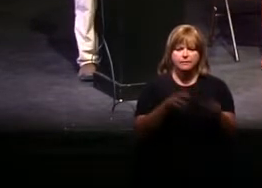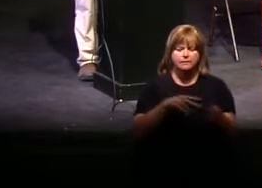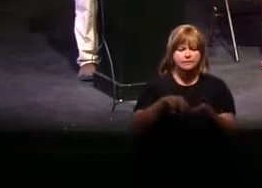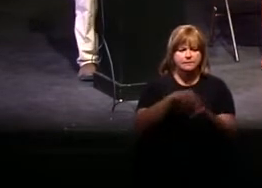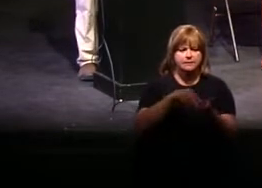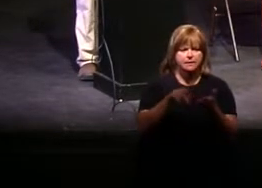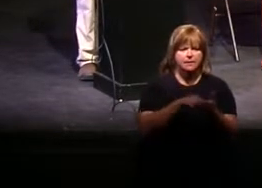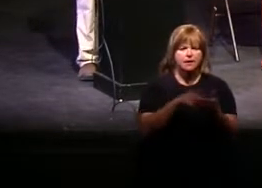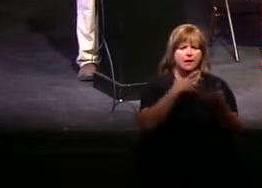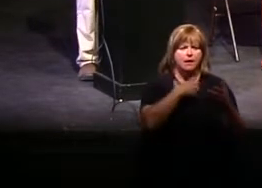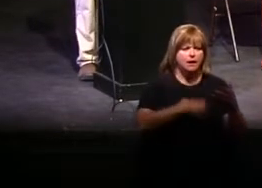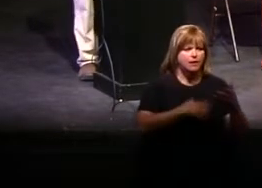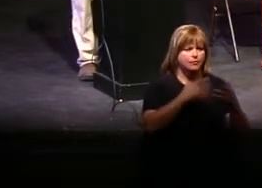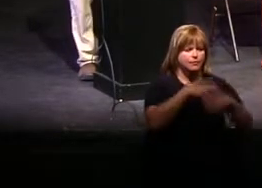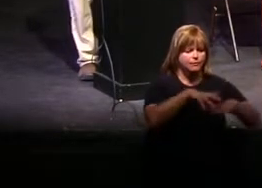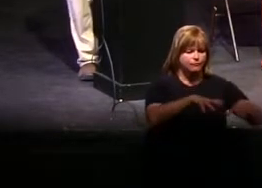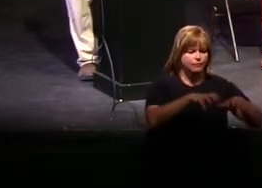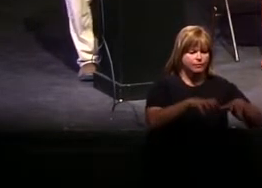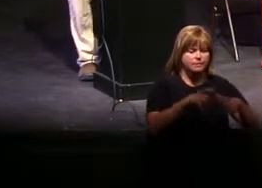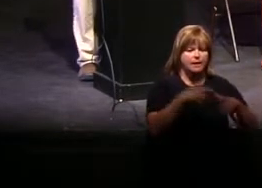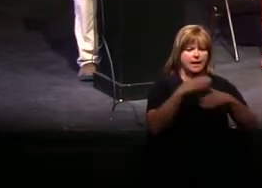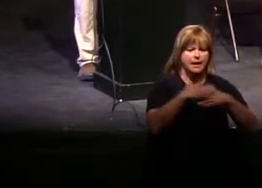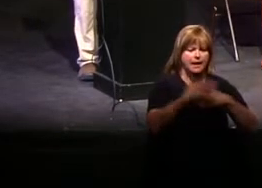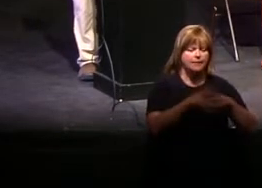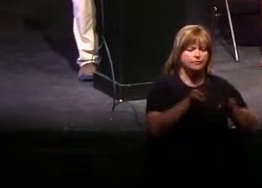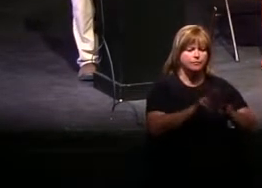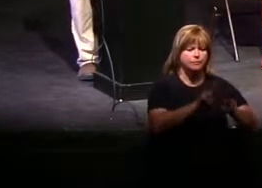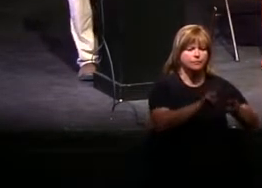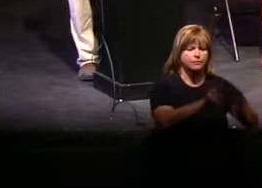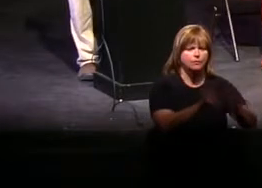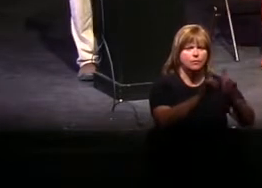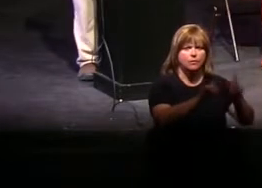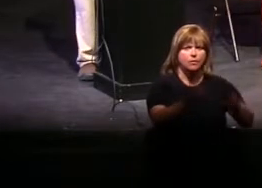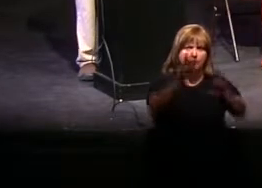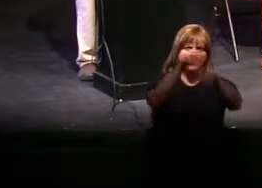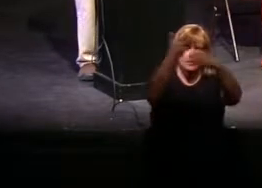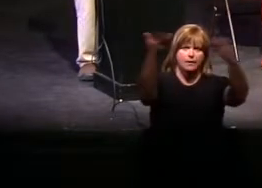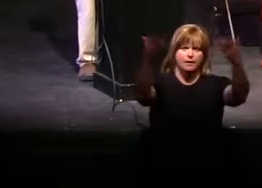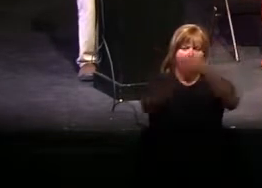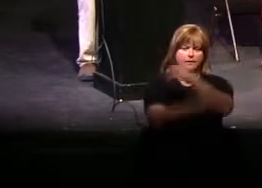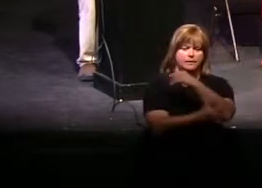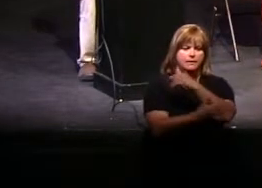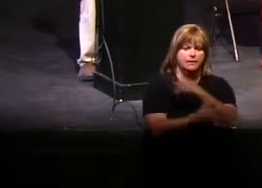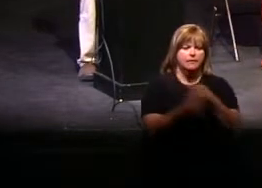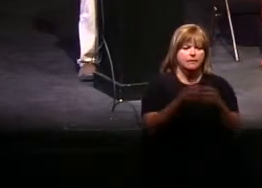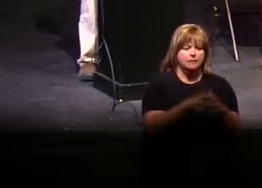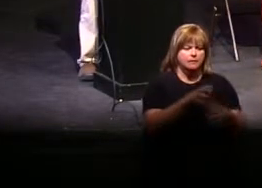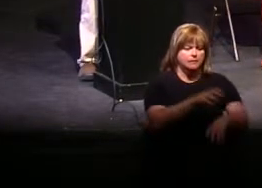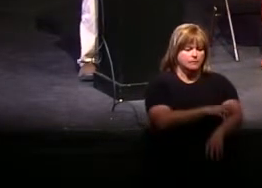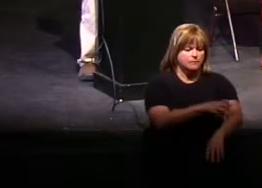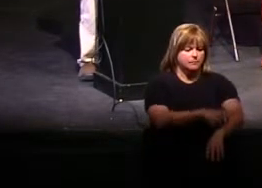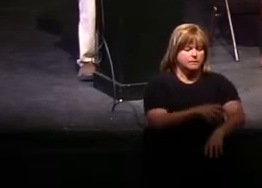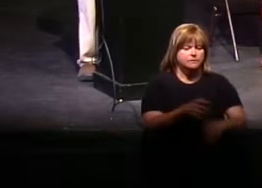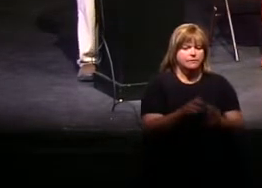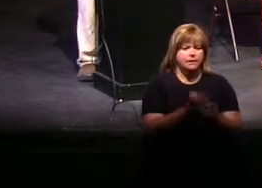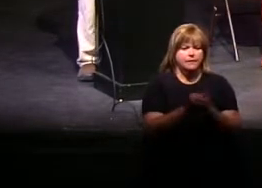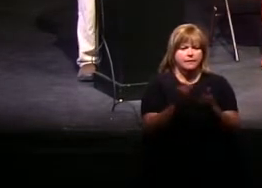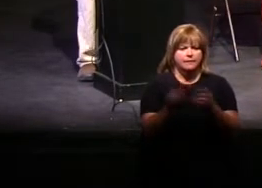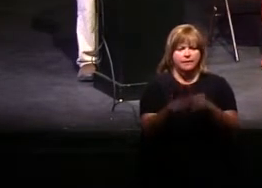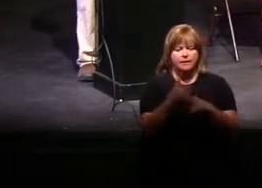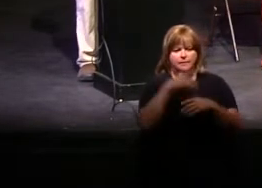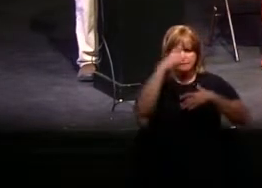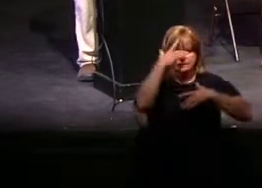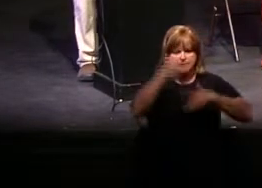100 frozen casseroles after the funeral, go to heaven county, blister and blister rust county,